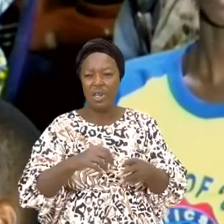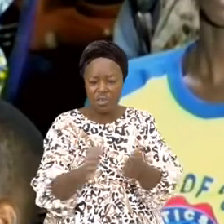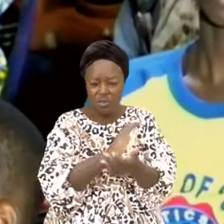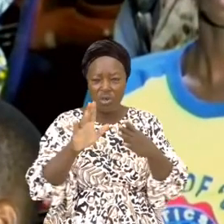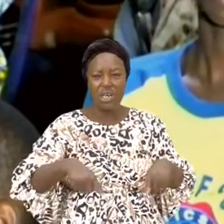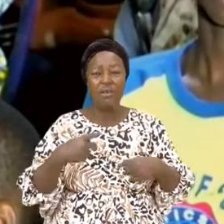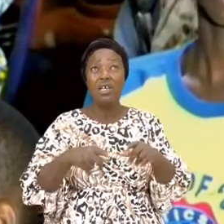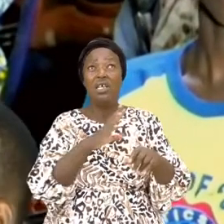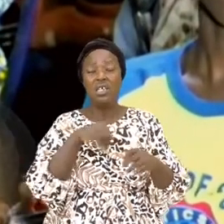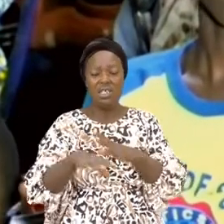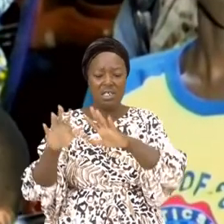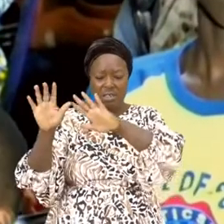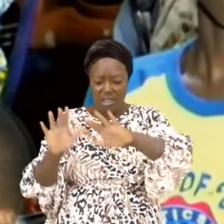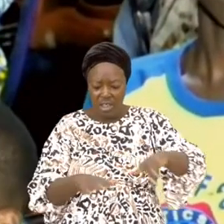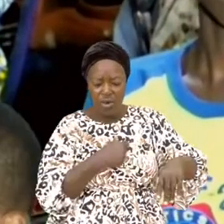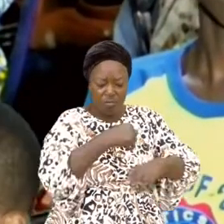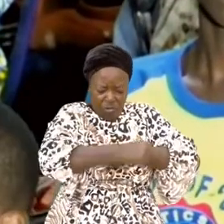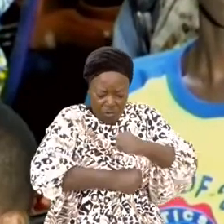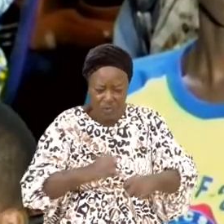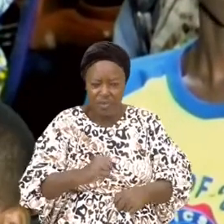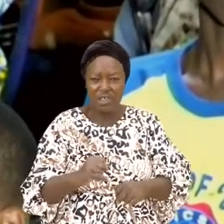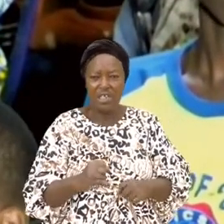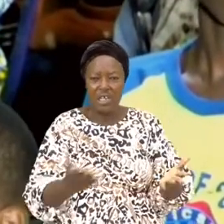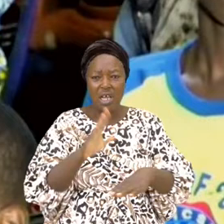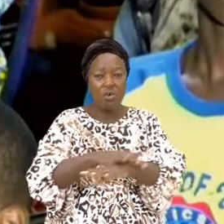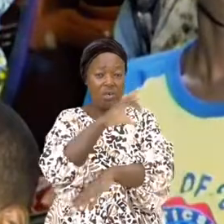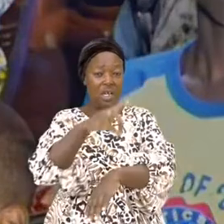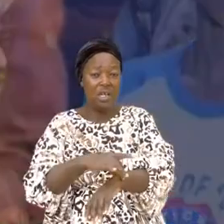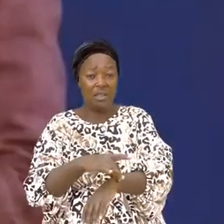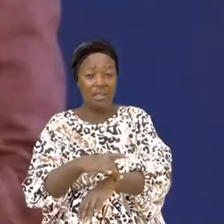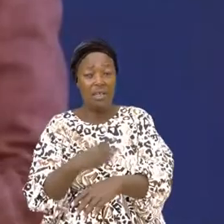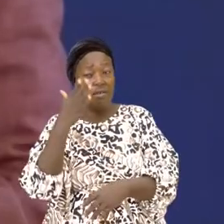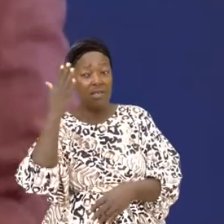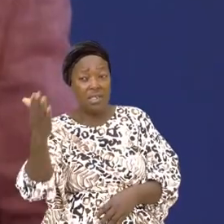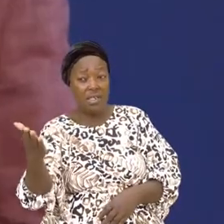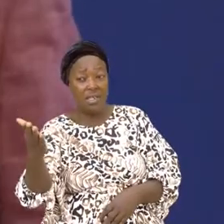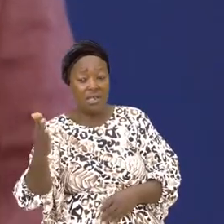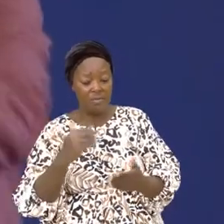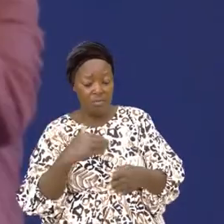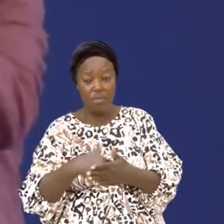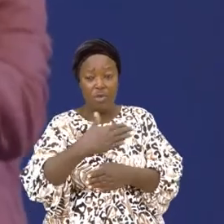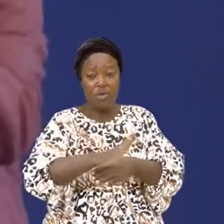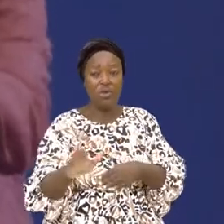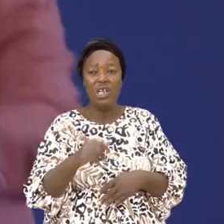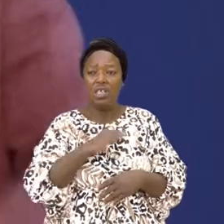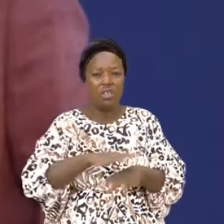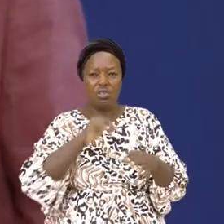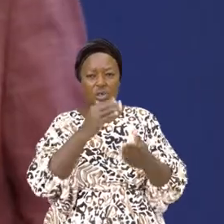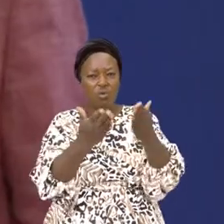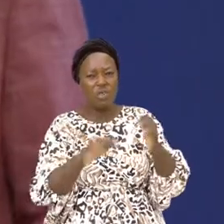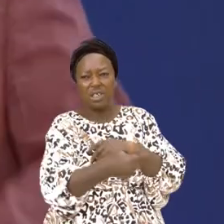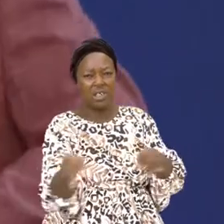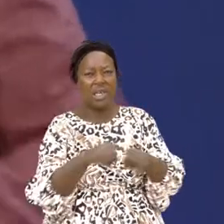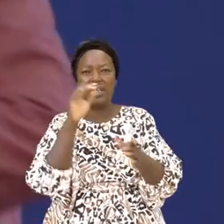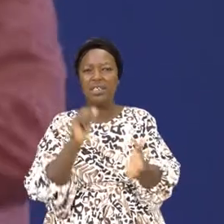in the sea of suffering here on earth, there, beyond. He doesn't want anything like